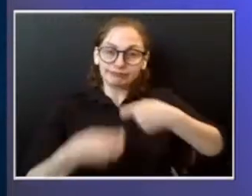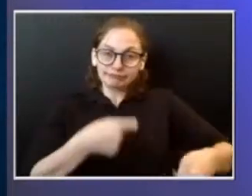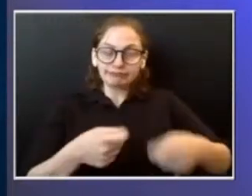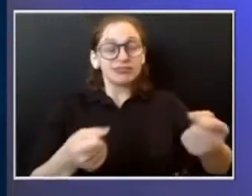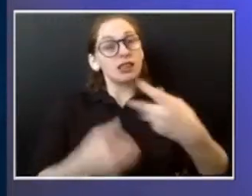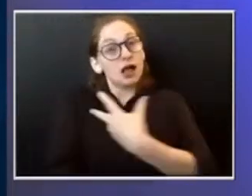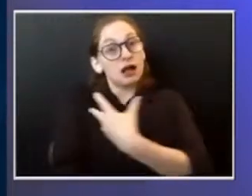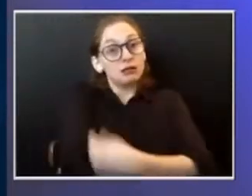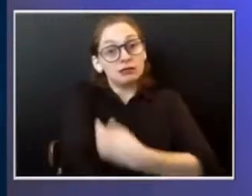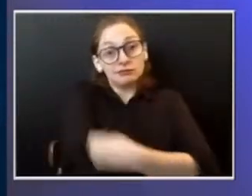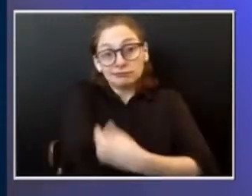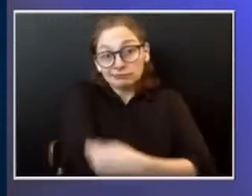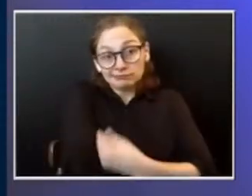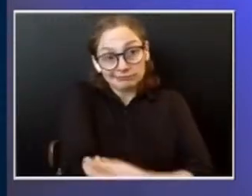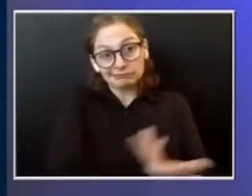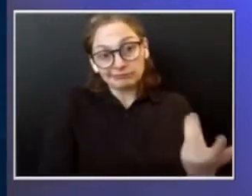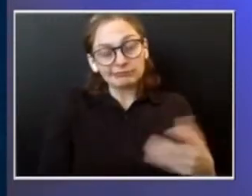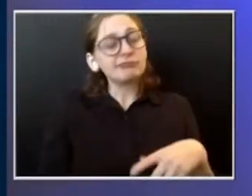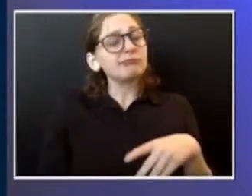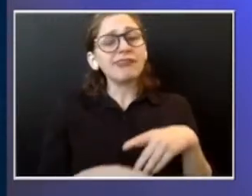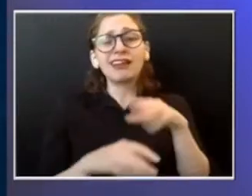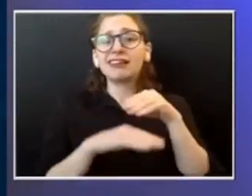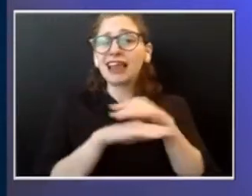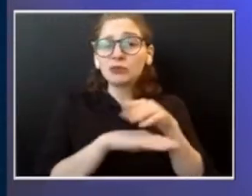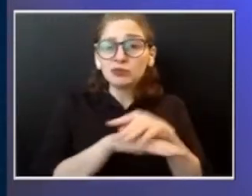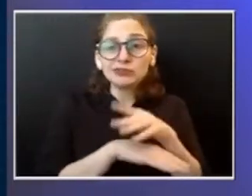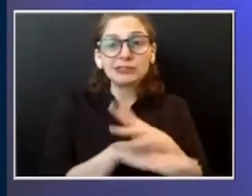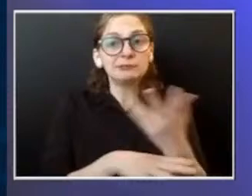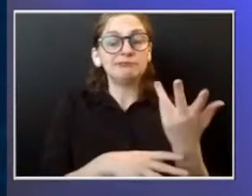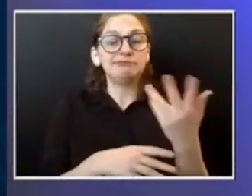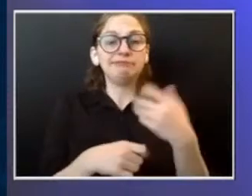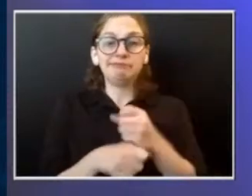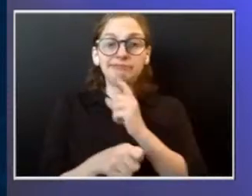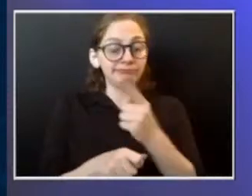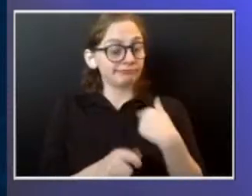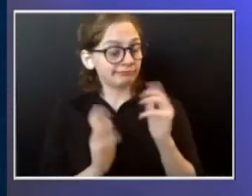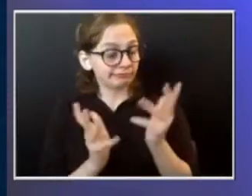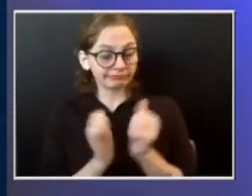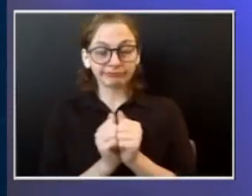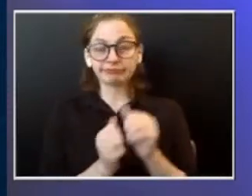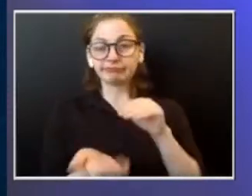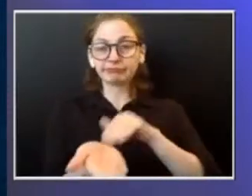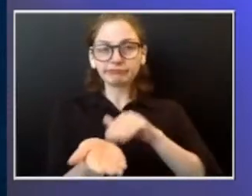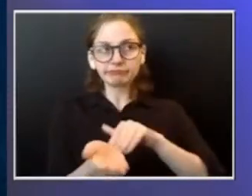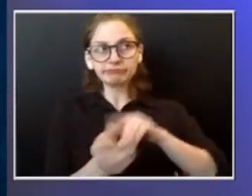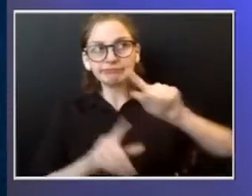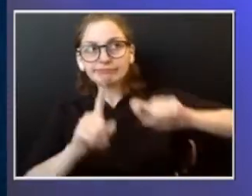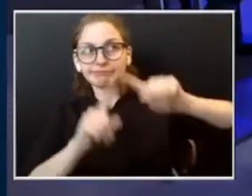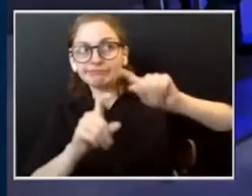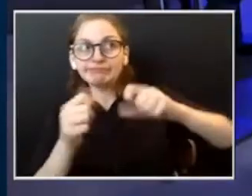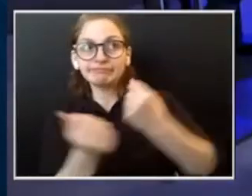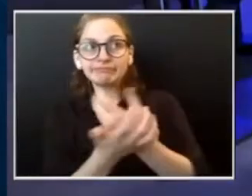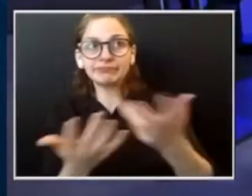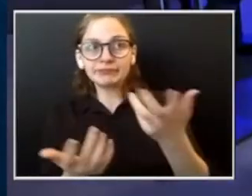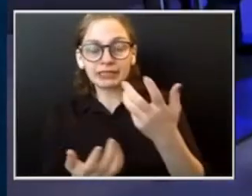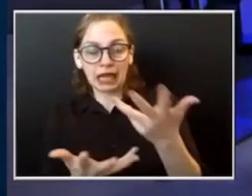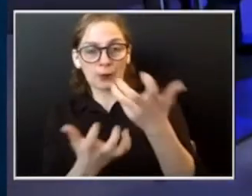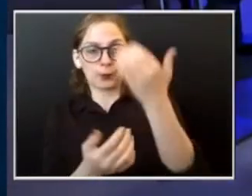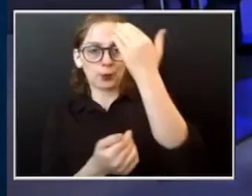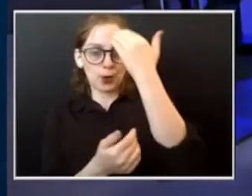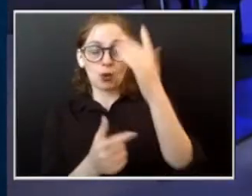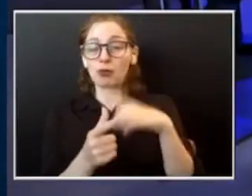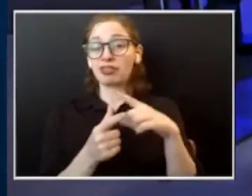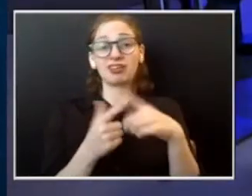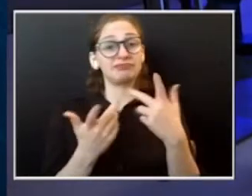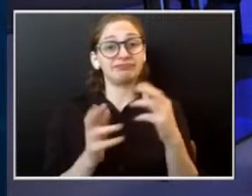counseling and making sure that I talked to the doctor and got all my questions answered, and then we were ready to roll. Yeah. So when they